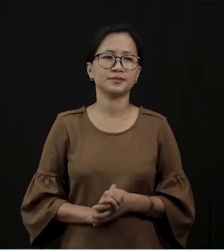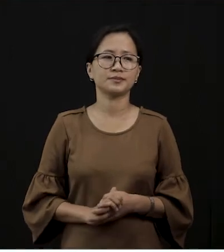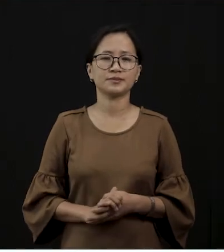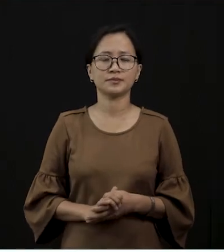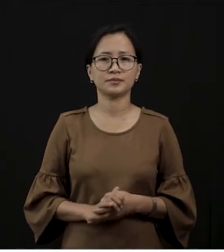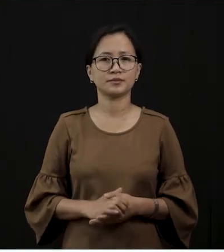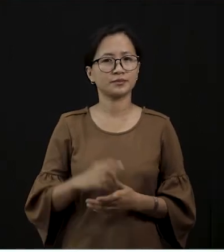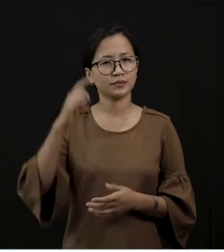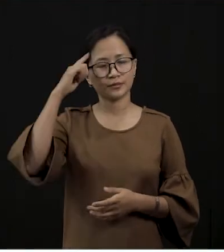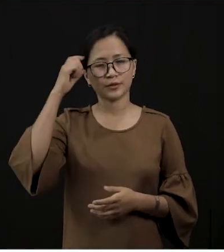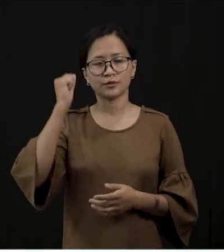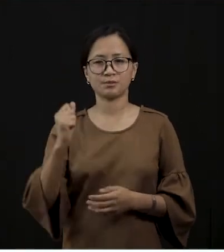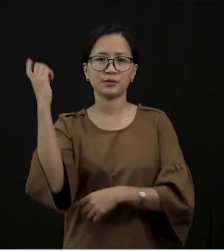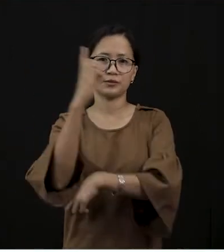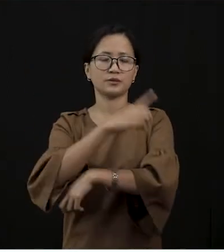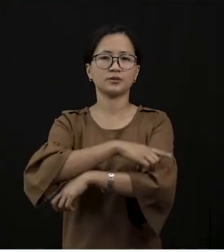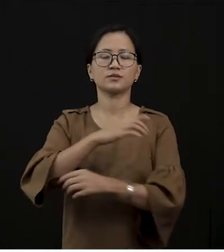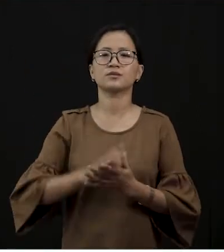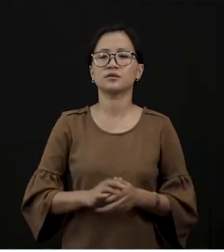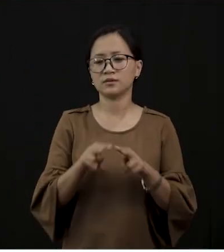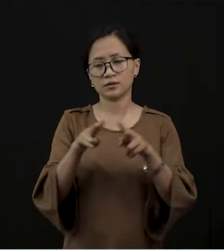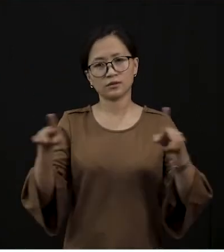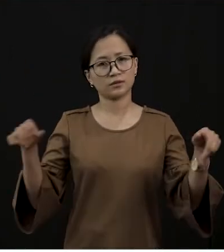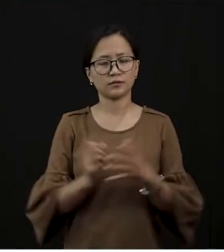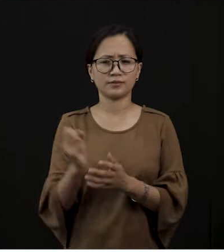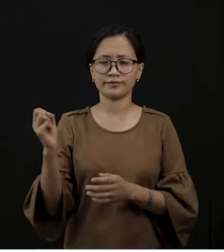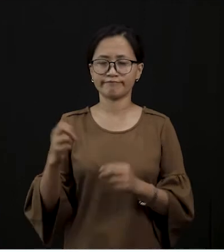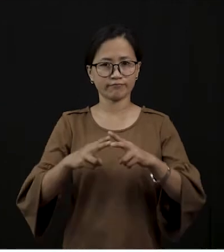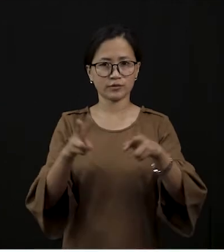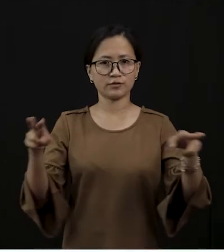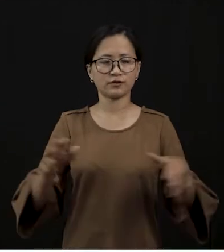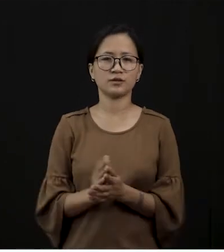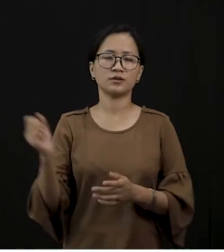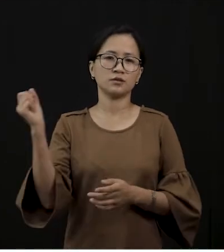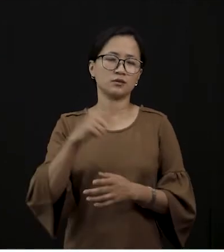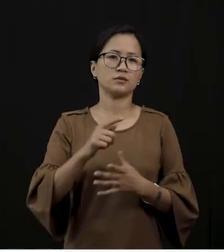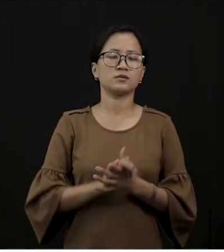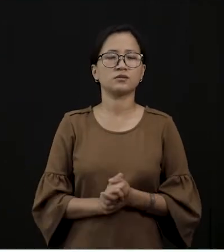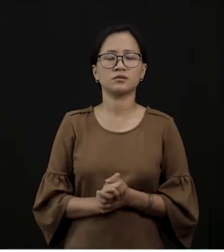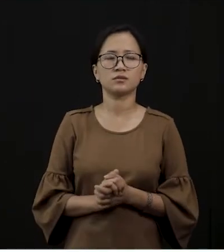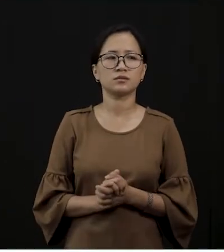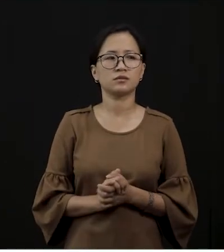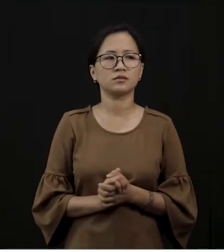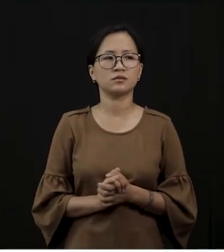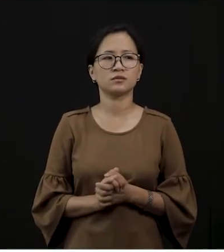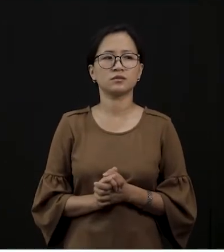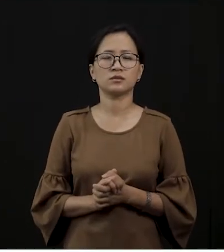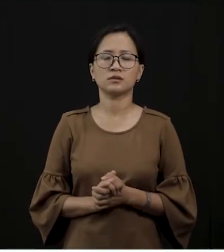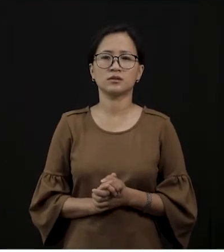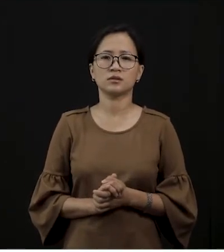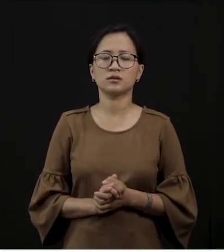to remember the days in different months, we have one rhyme. Okay, days in